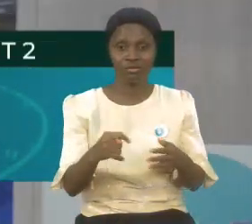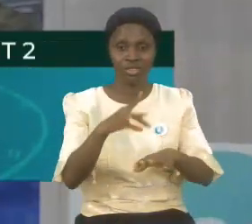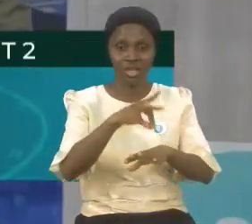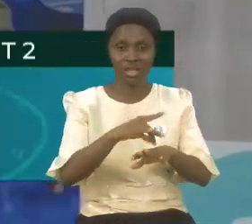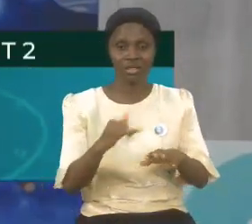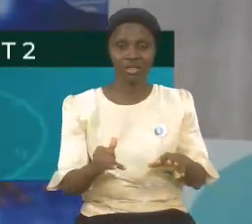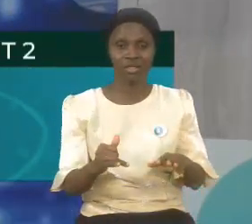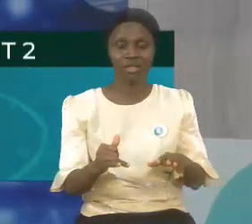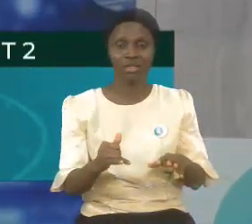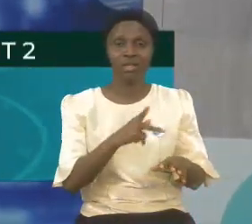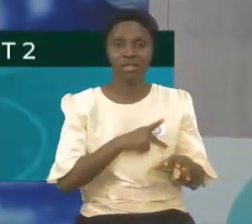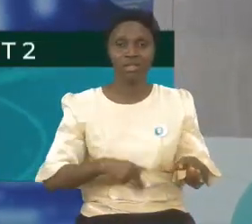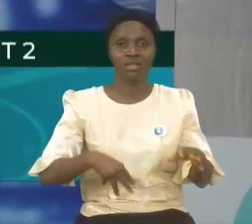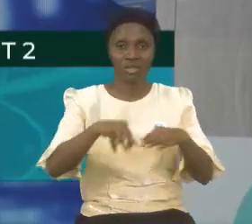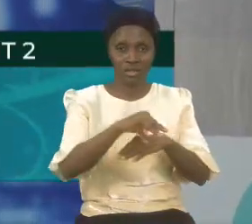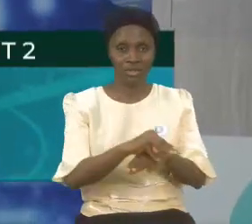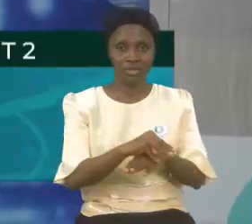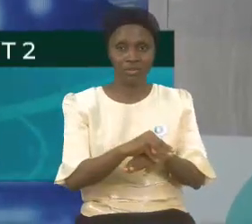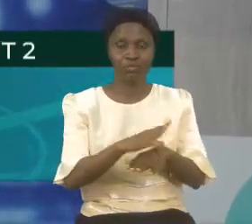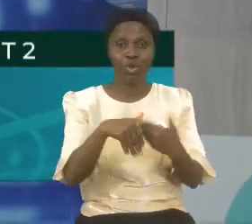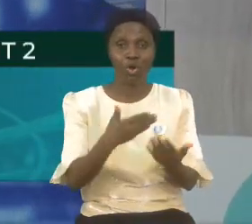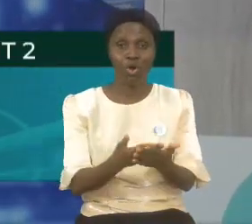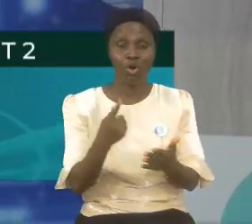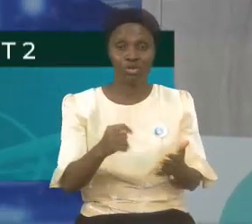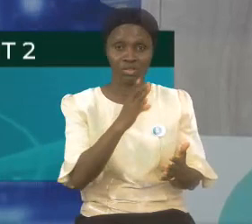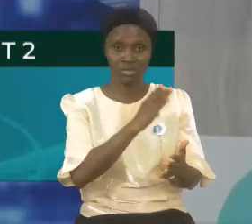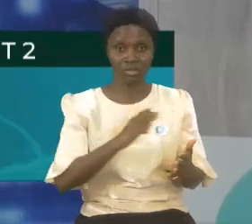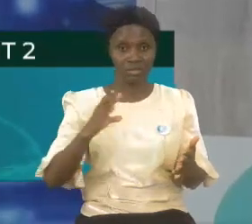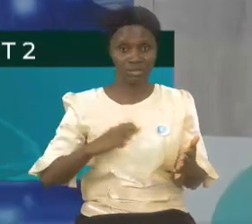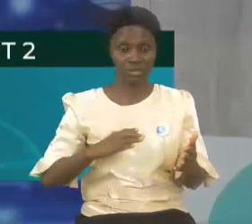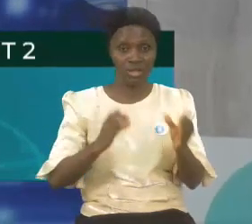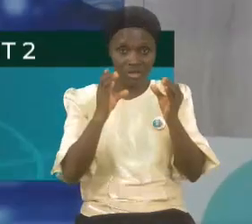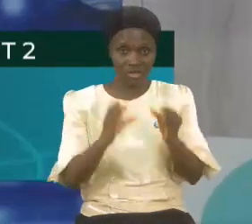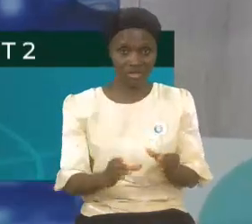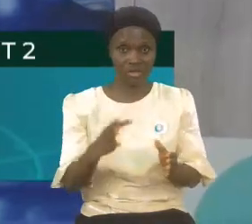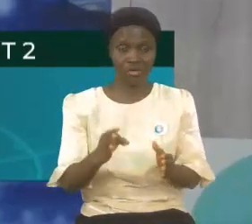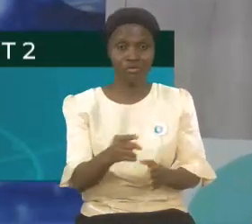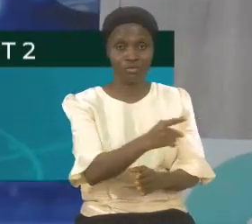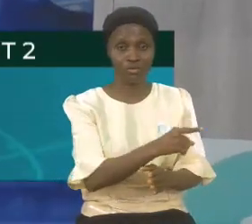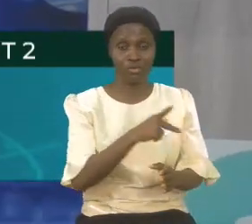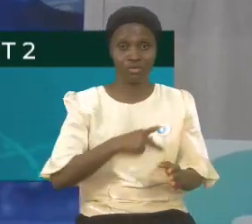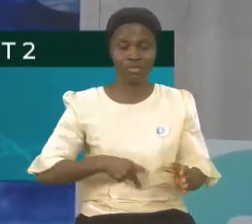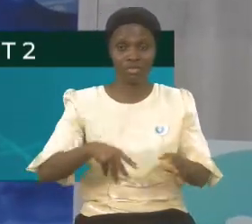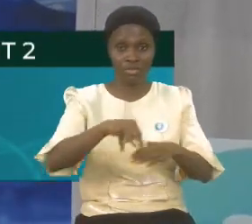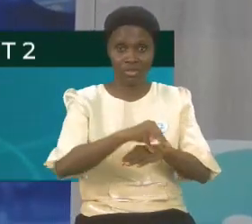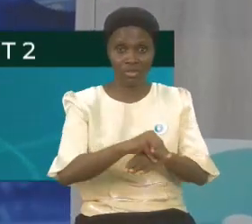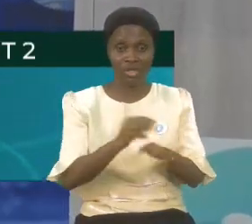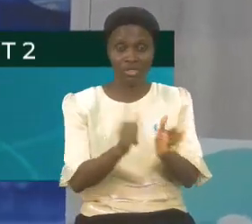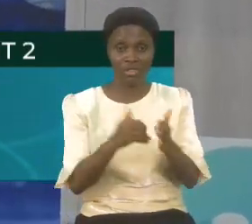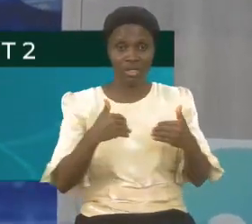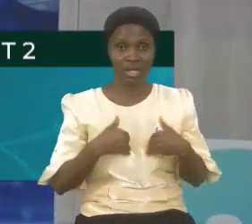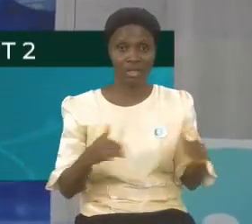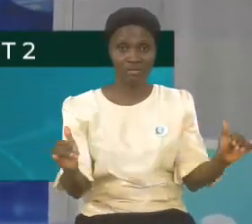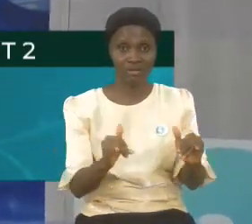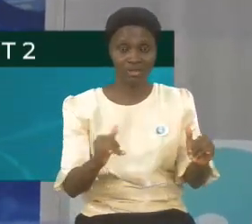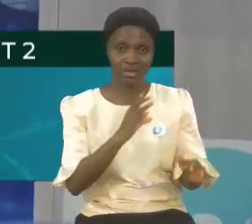earthly kingdoms, and all the citizens of those kingdoms that have the same nature of the beast, the